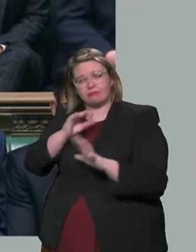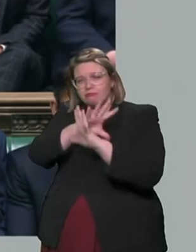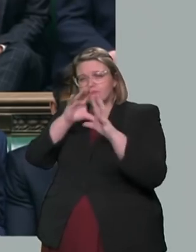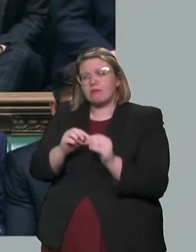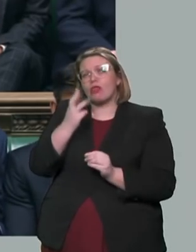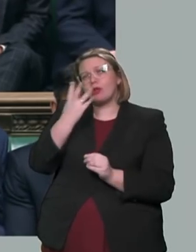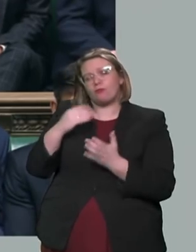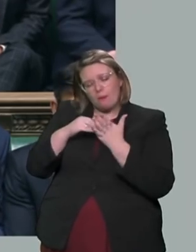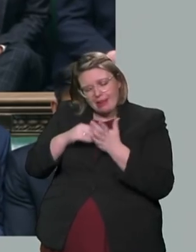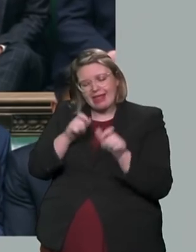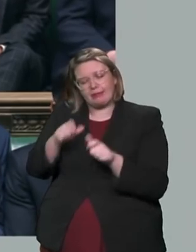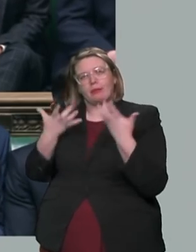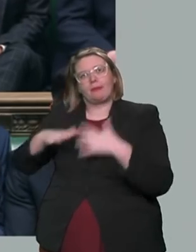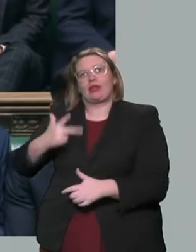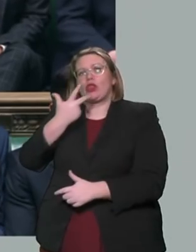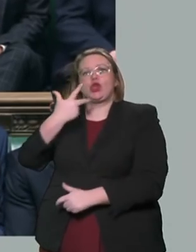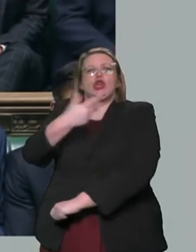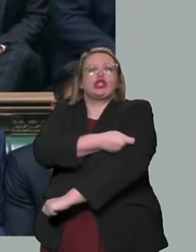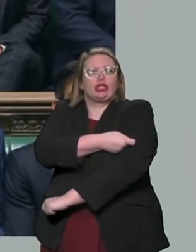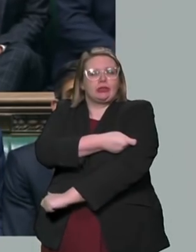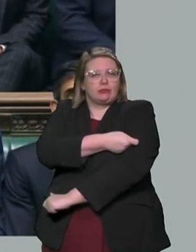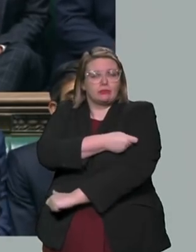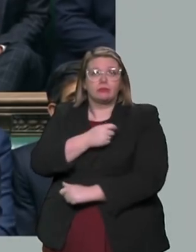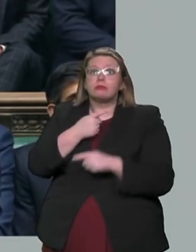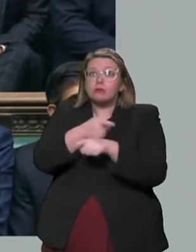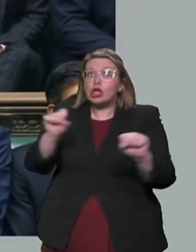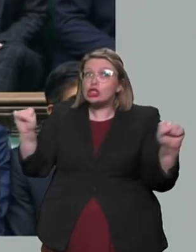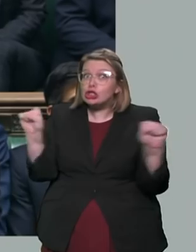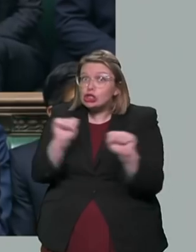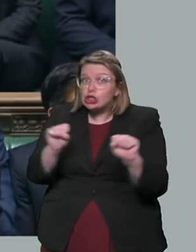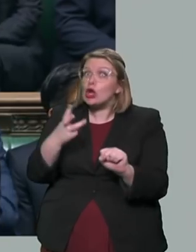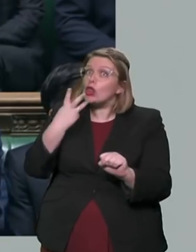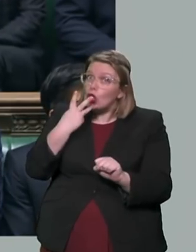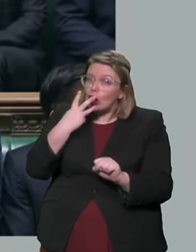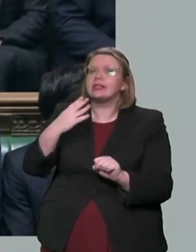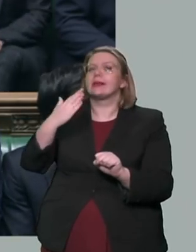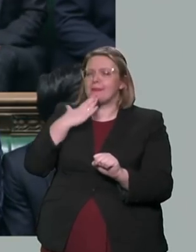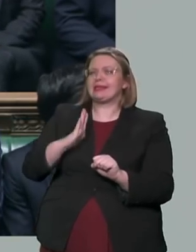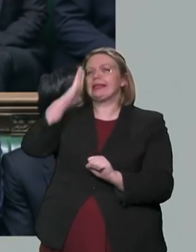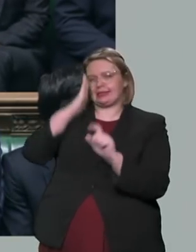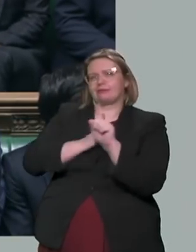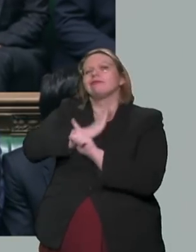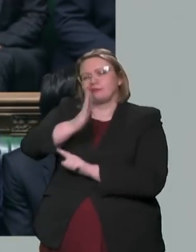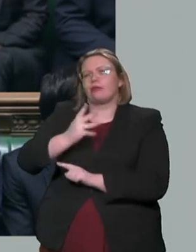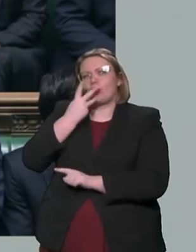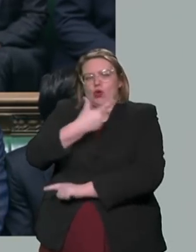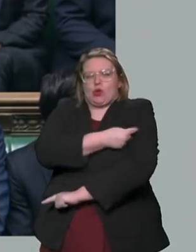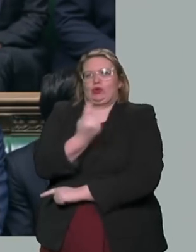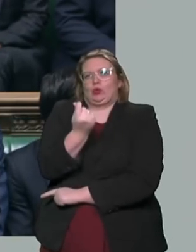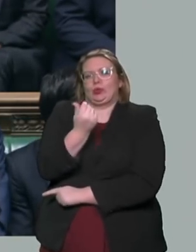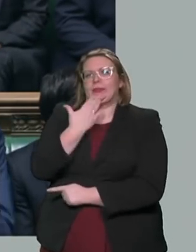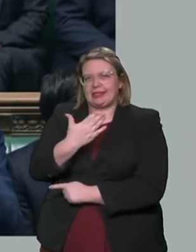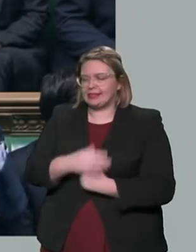million people now boosted. And I want to take the opportunity to say that anybody who has not yet done so should come forward and get boosted